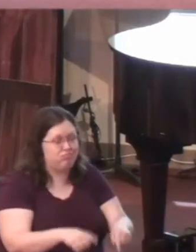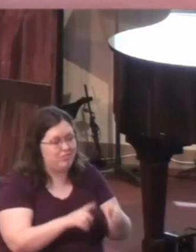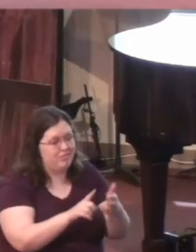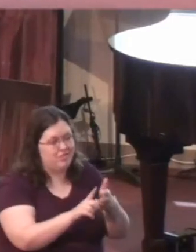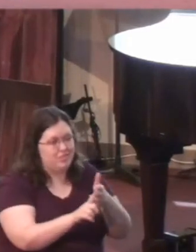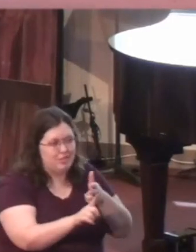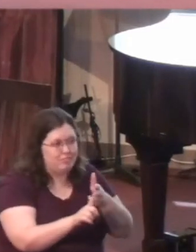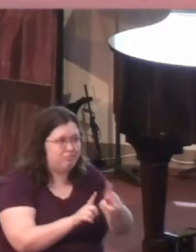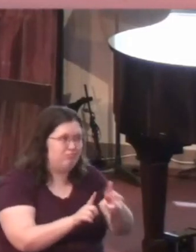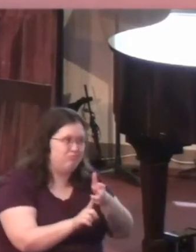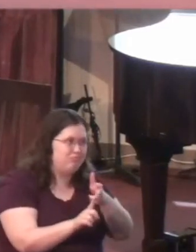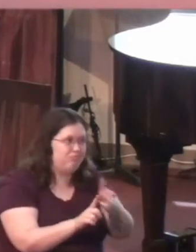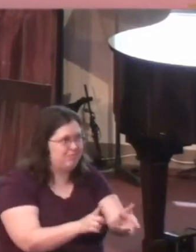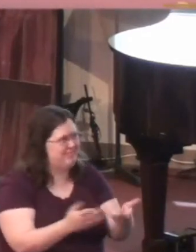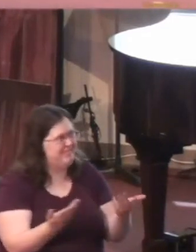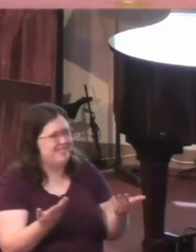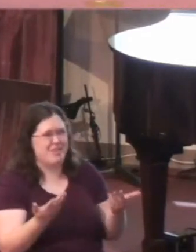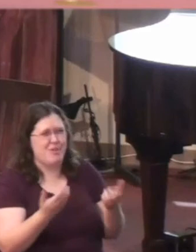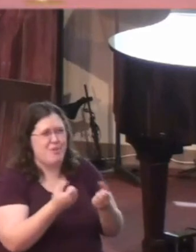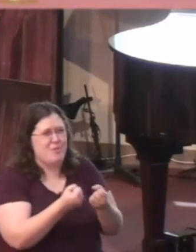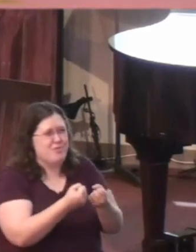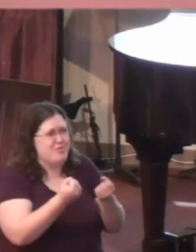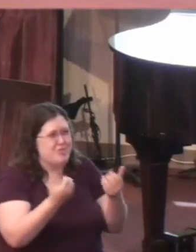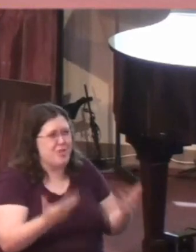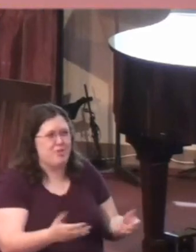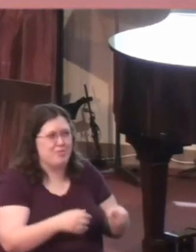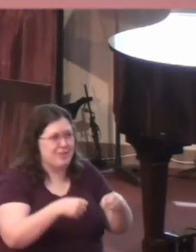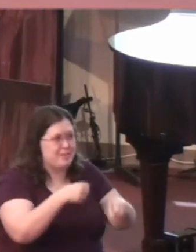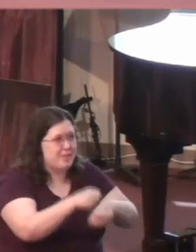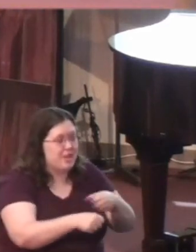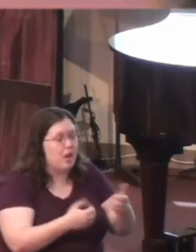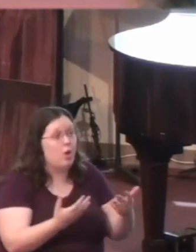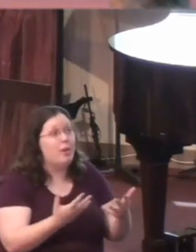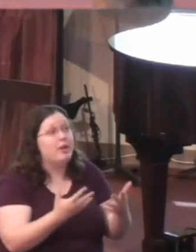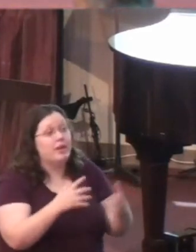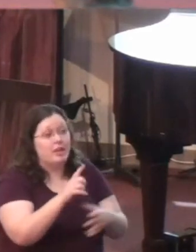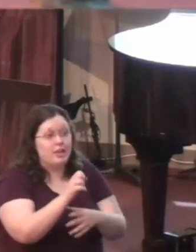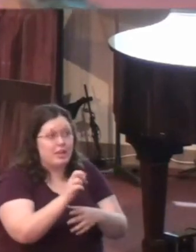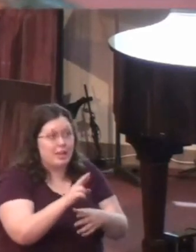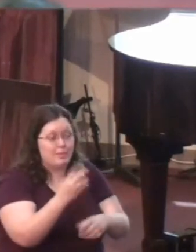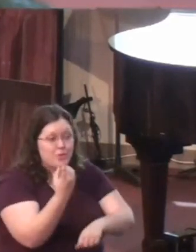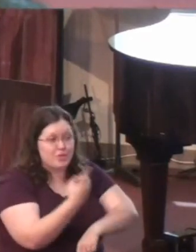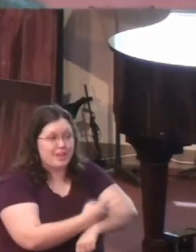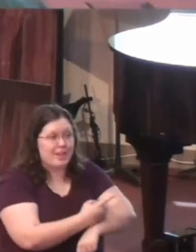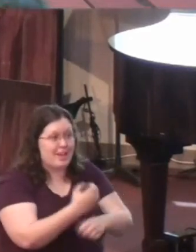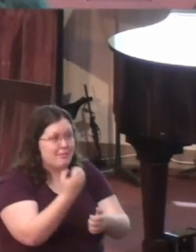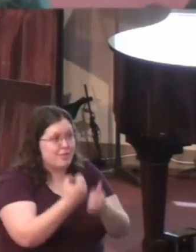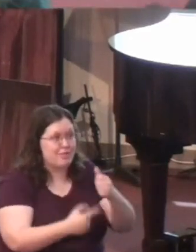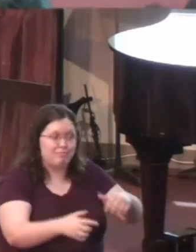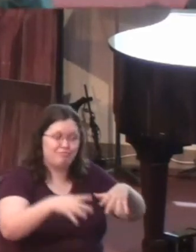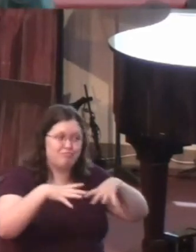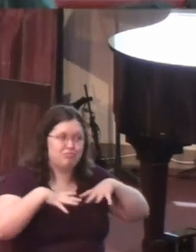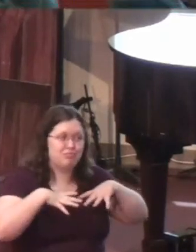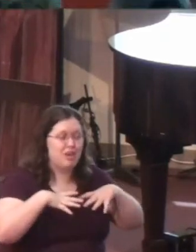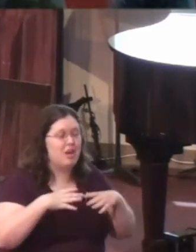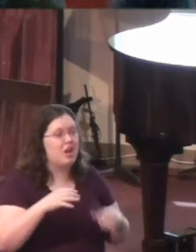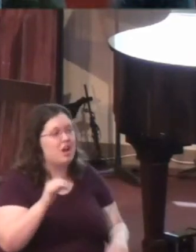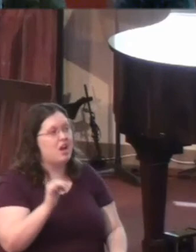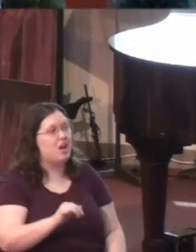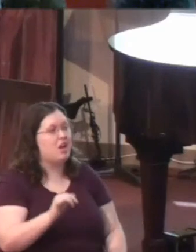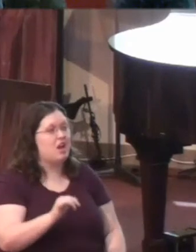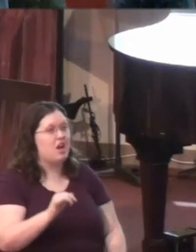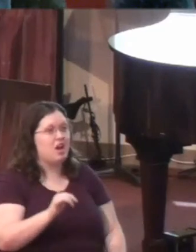I was like, what's the deal? Why are there so many bikers? I'm like, oh my goodness, it's Labor Day. Everybody has the day off. And I was like, oh,